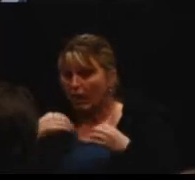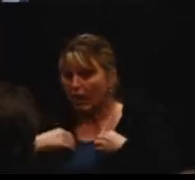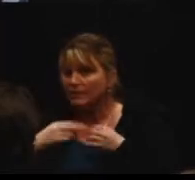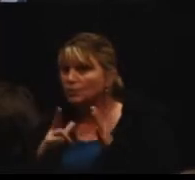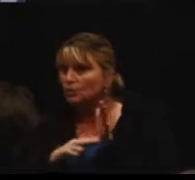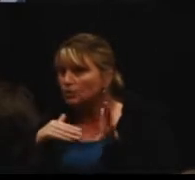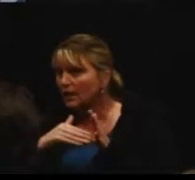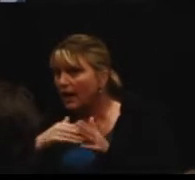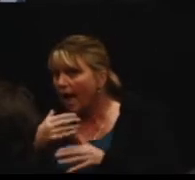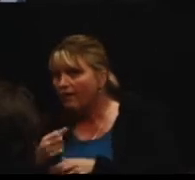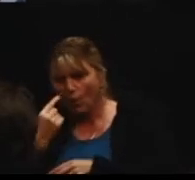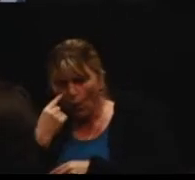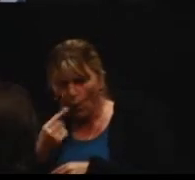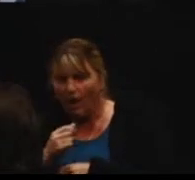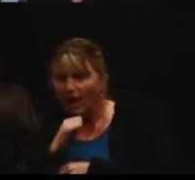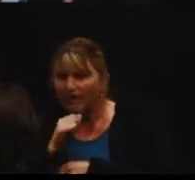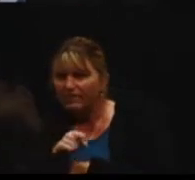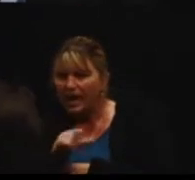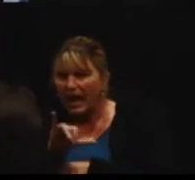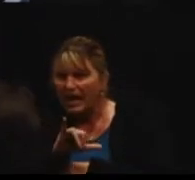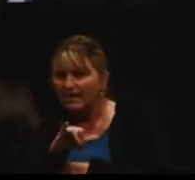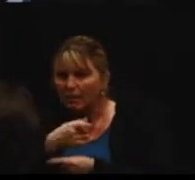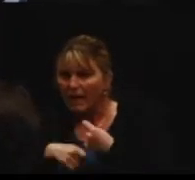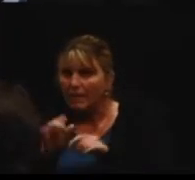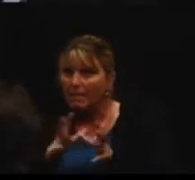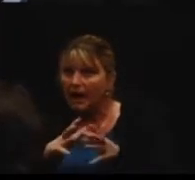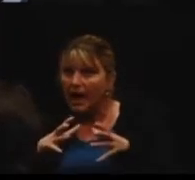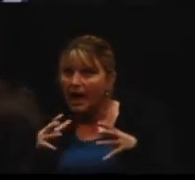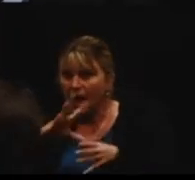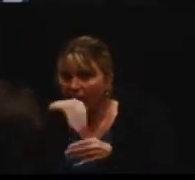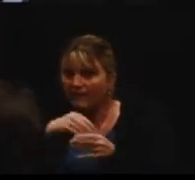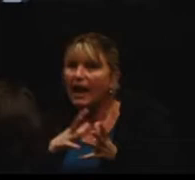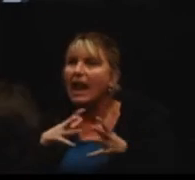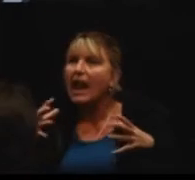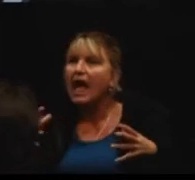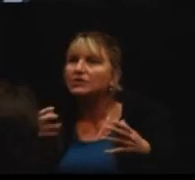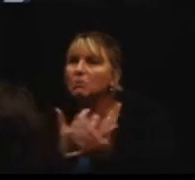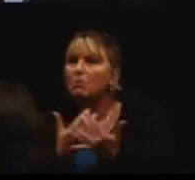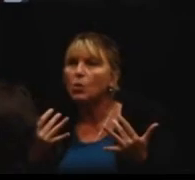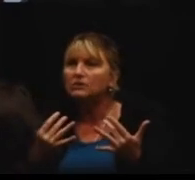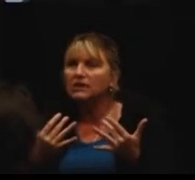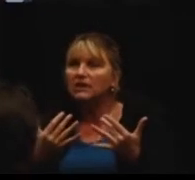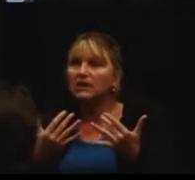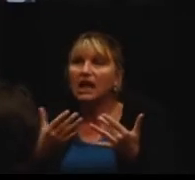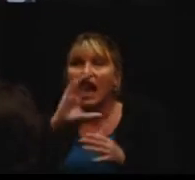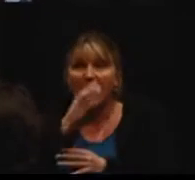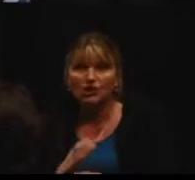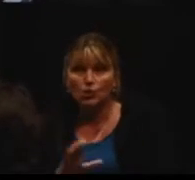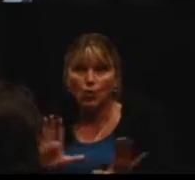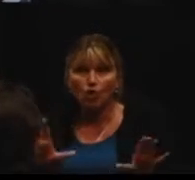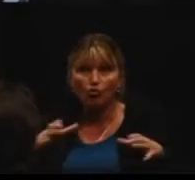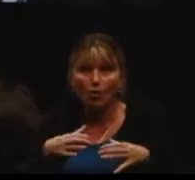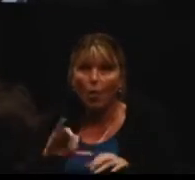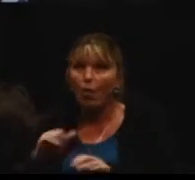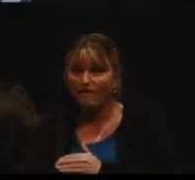look at whether they're either becoming part of a large multinational conglomerate or whether they have moved closer to their